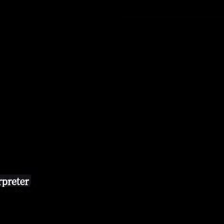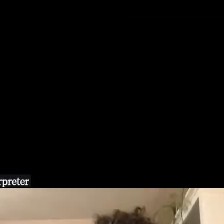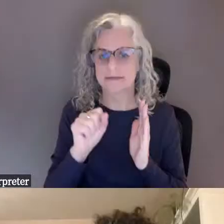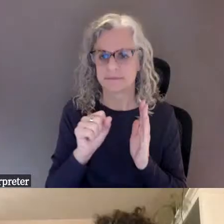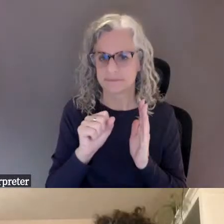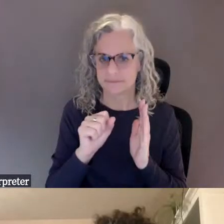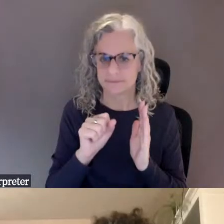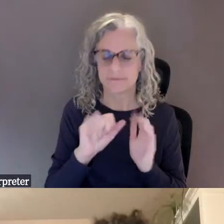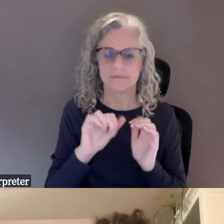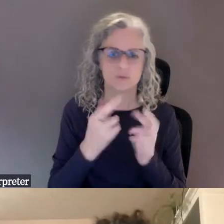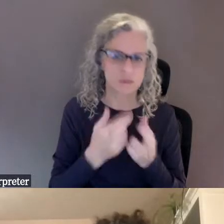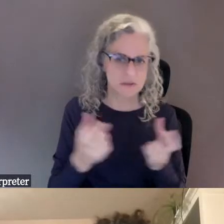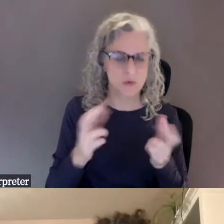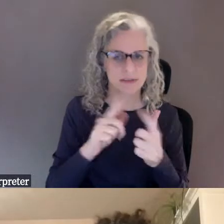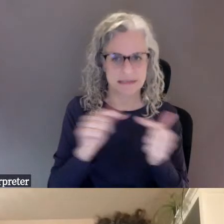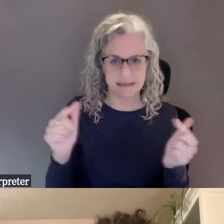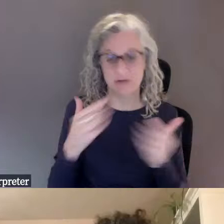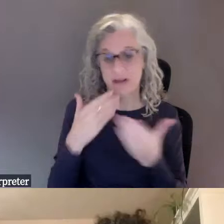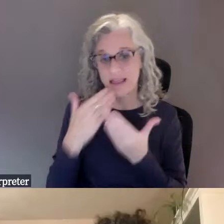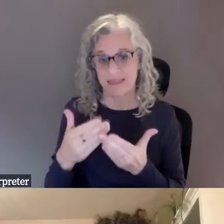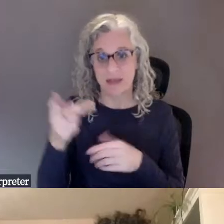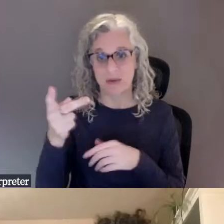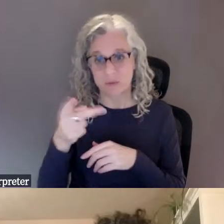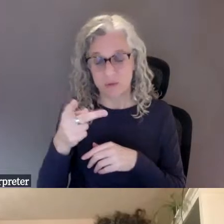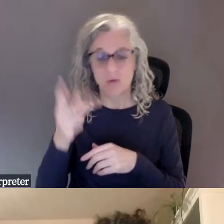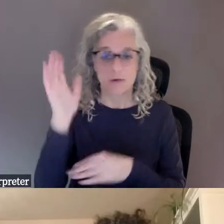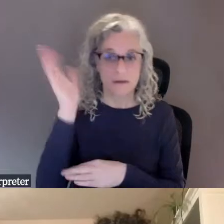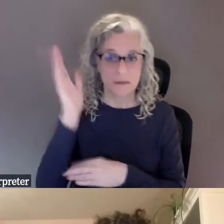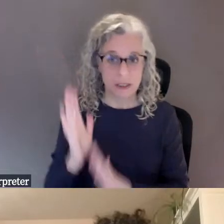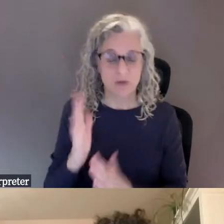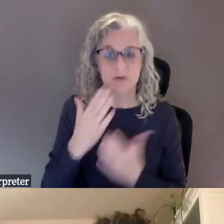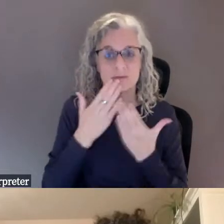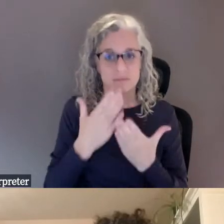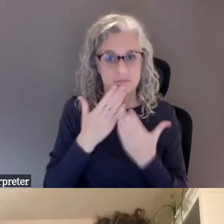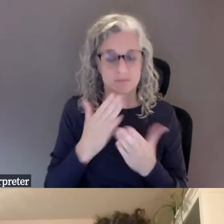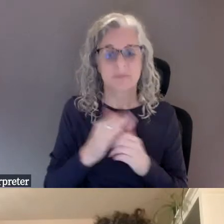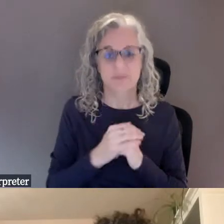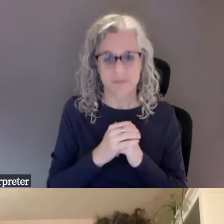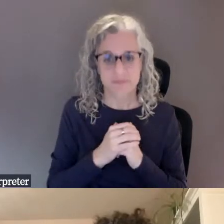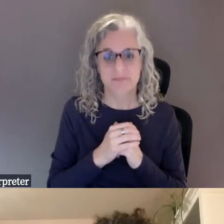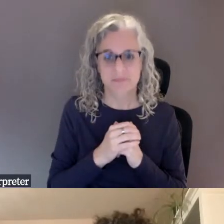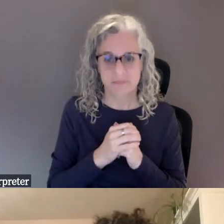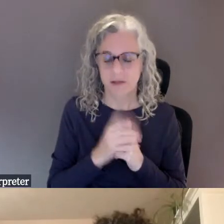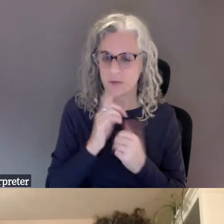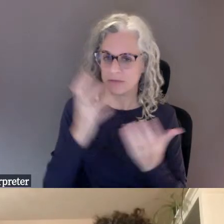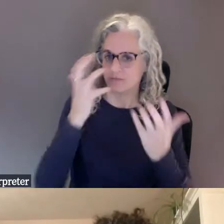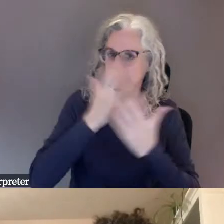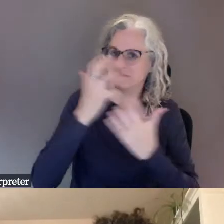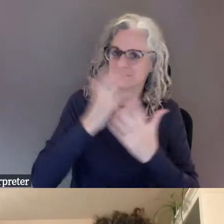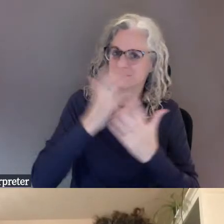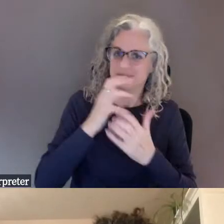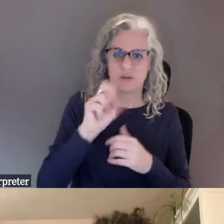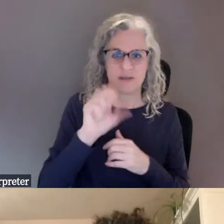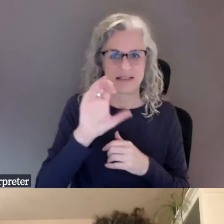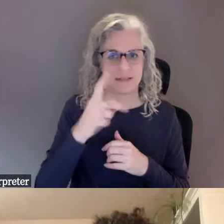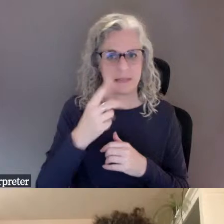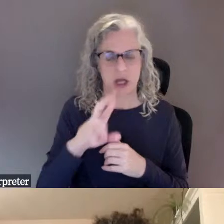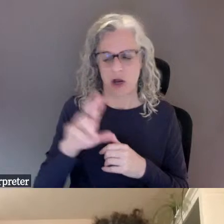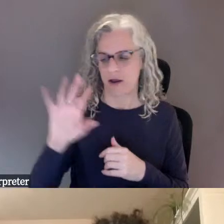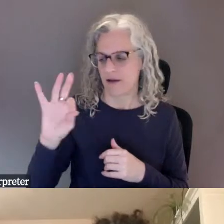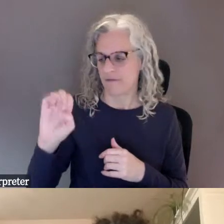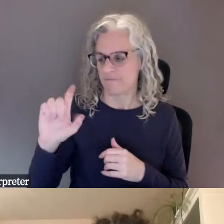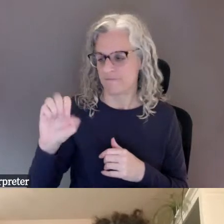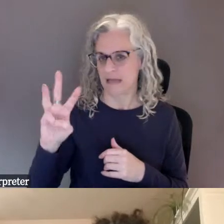And thank you again to Shahnaz and Lydia, who are really amazing USCPR fellows, and far beyond that,